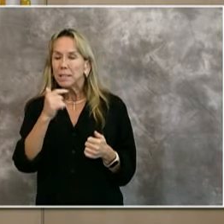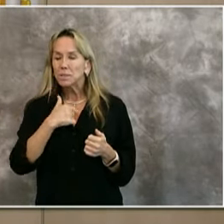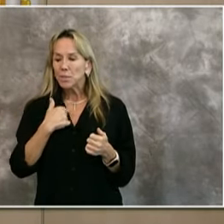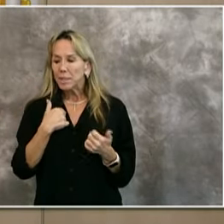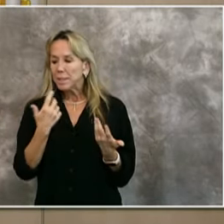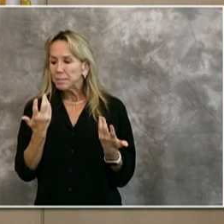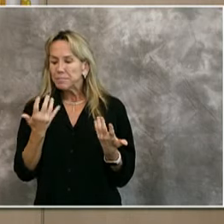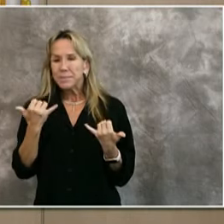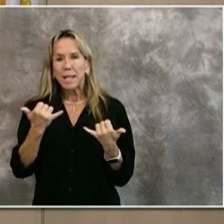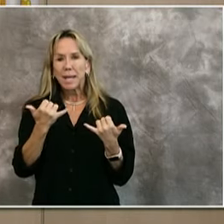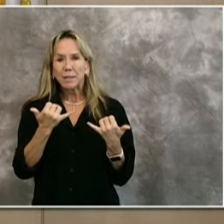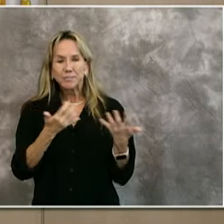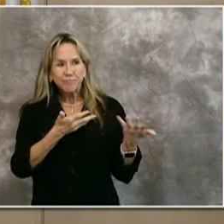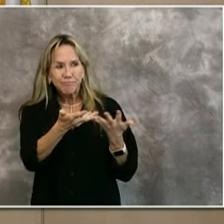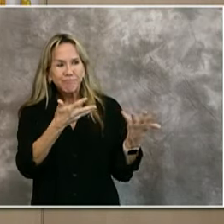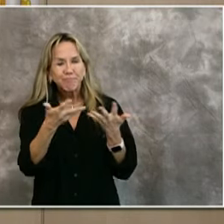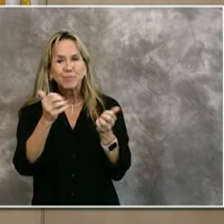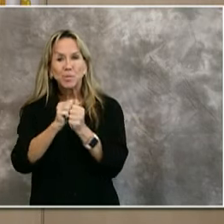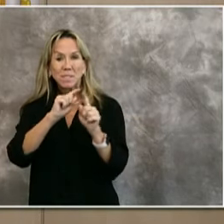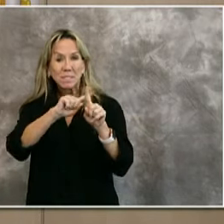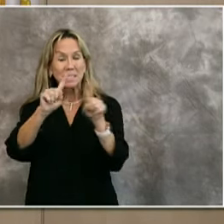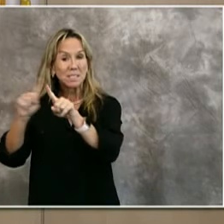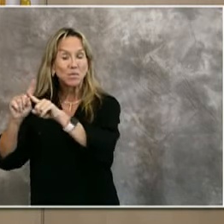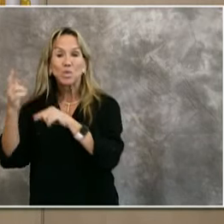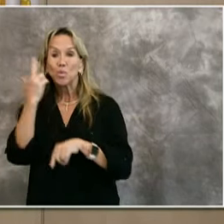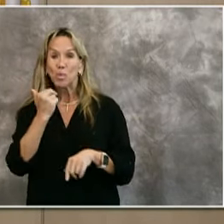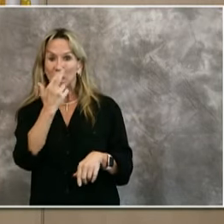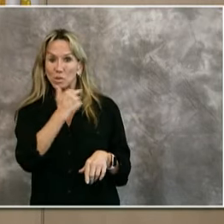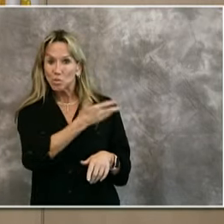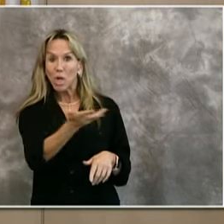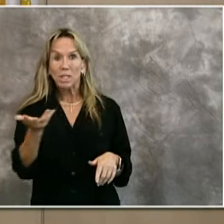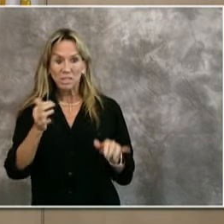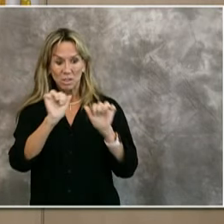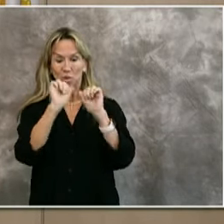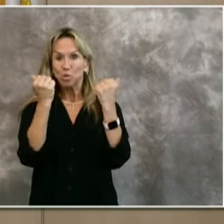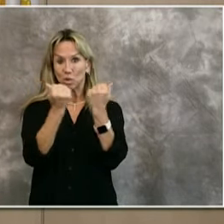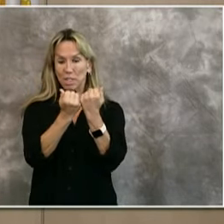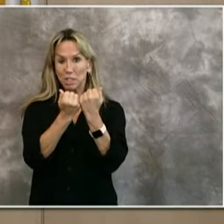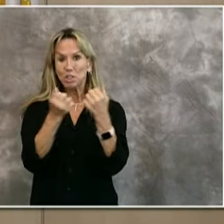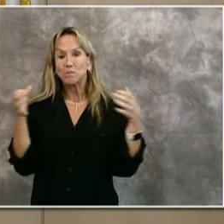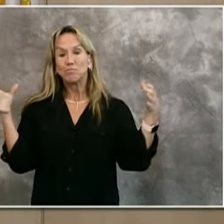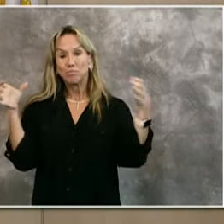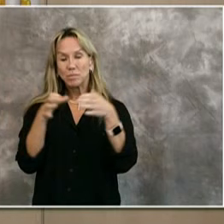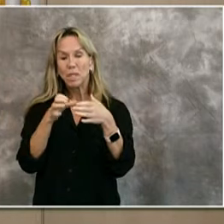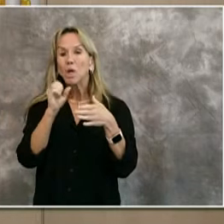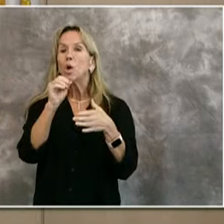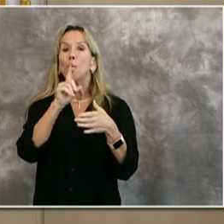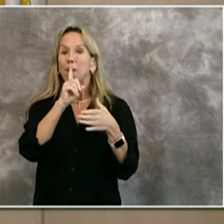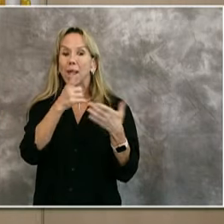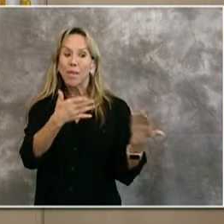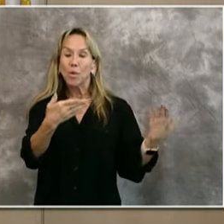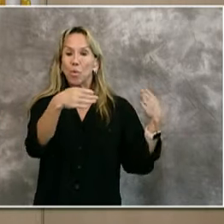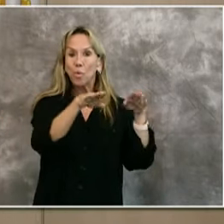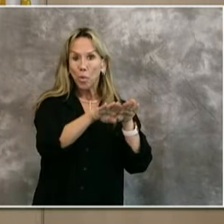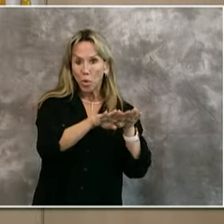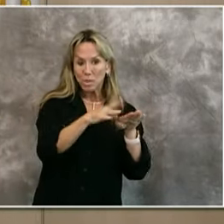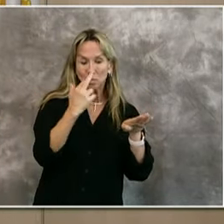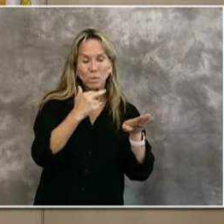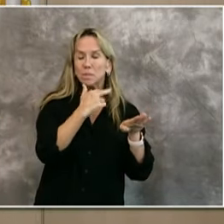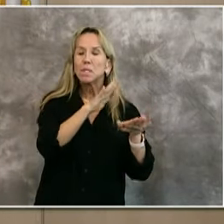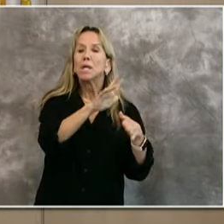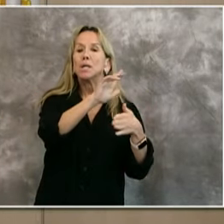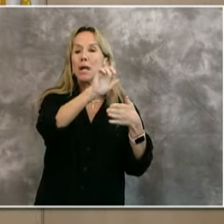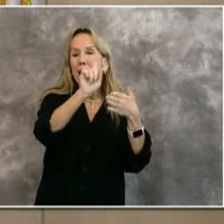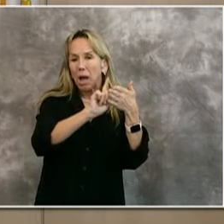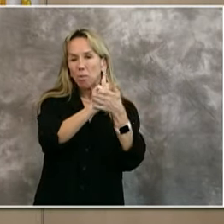our restaurant association. So the closing, it's just a matter of changing hours for closing.